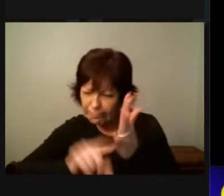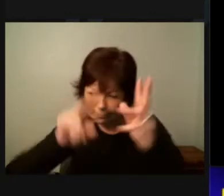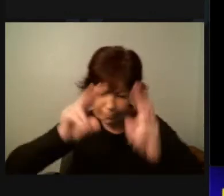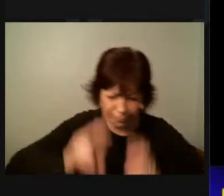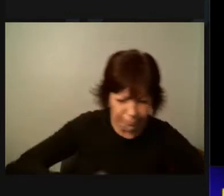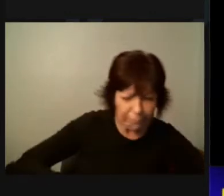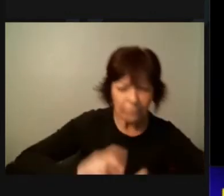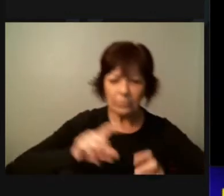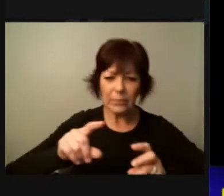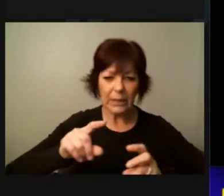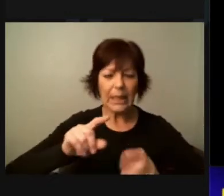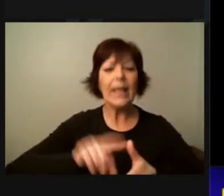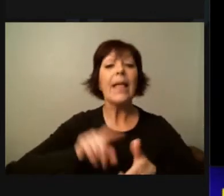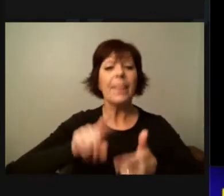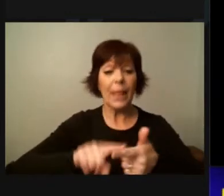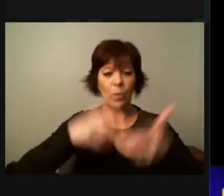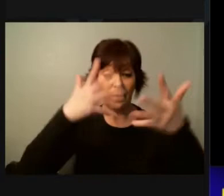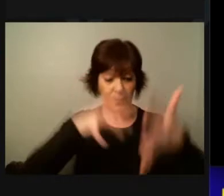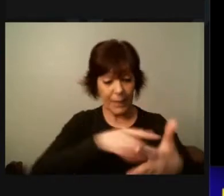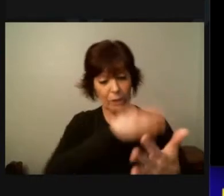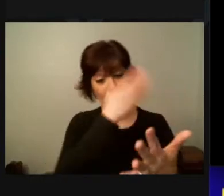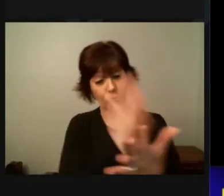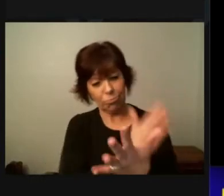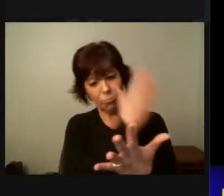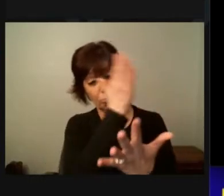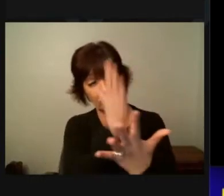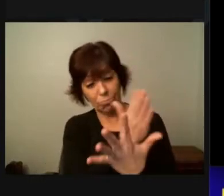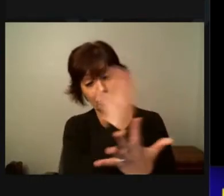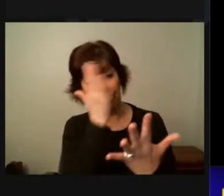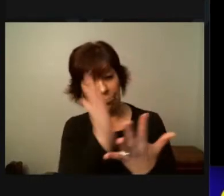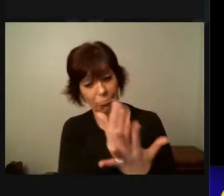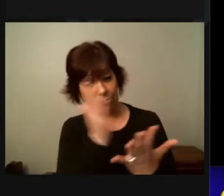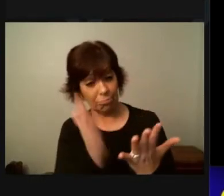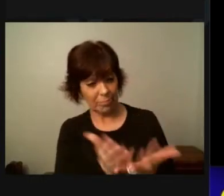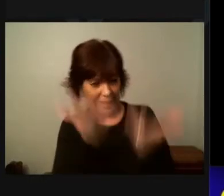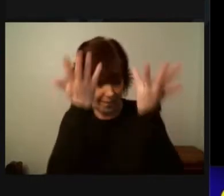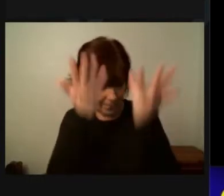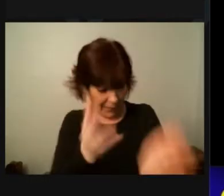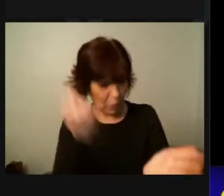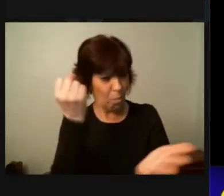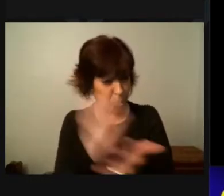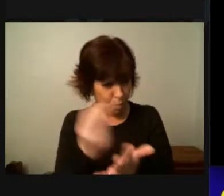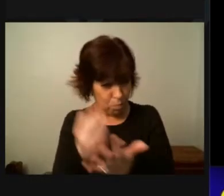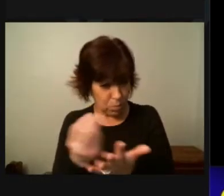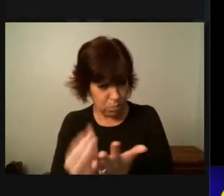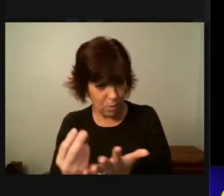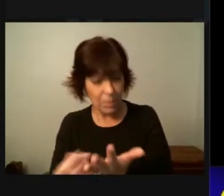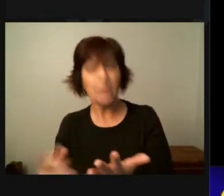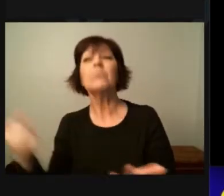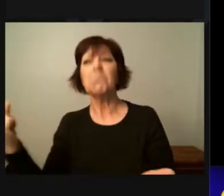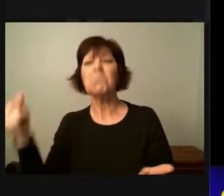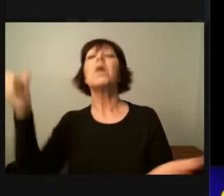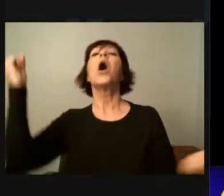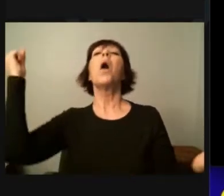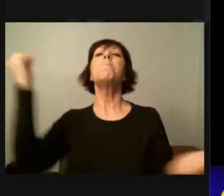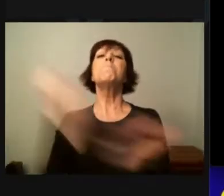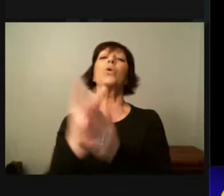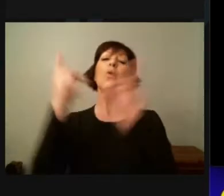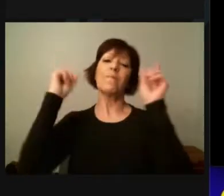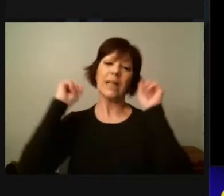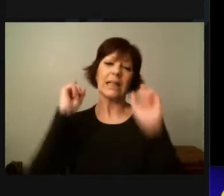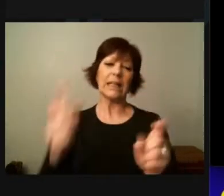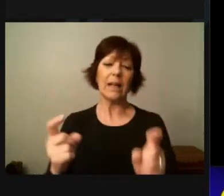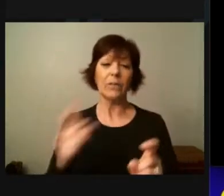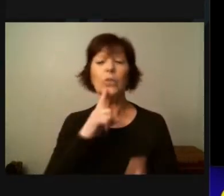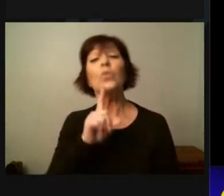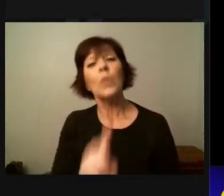that emergency use approval granted. So there has to be a high degree